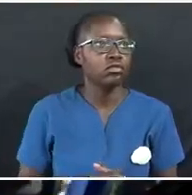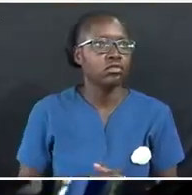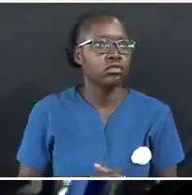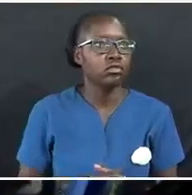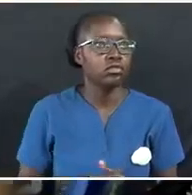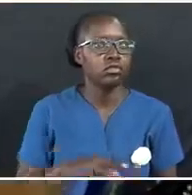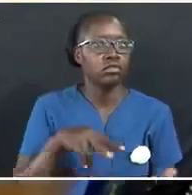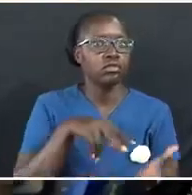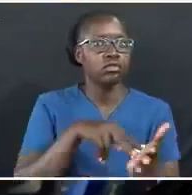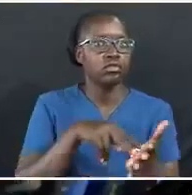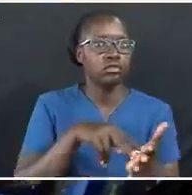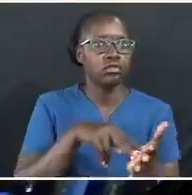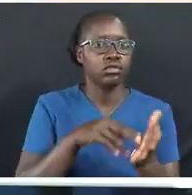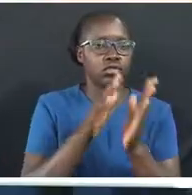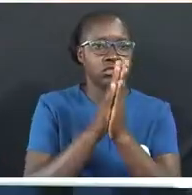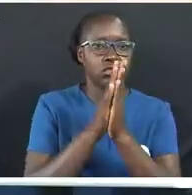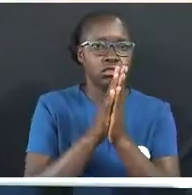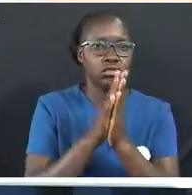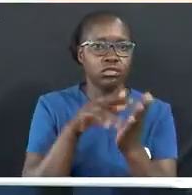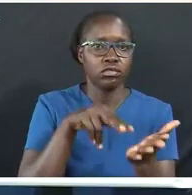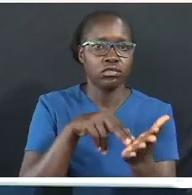And may you stand up for a word of prayer.